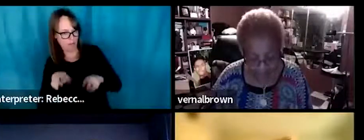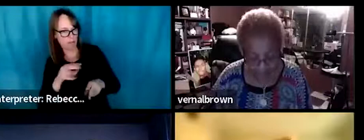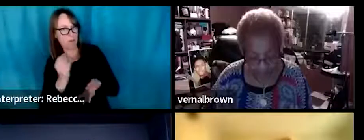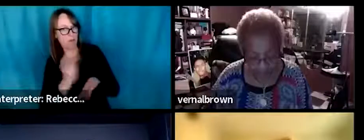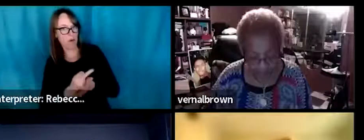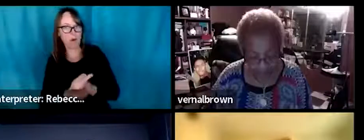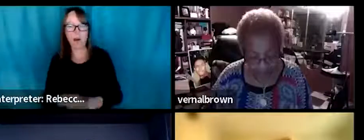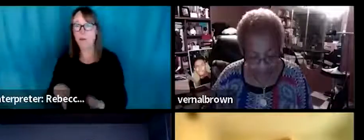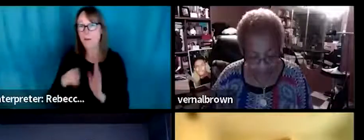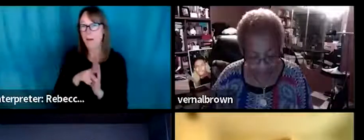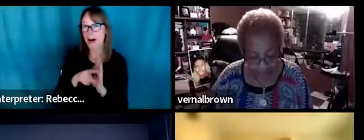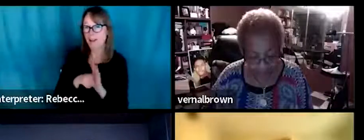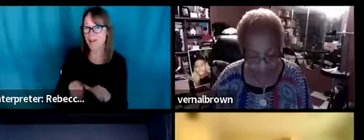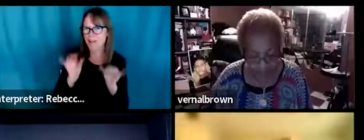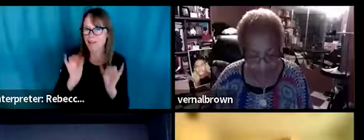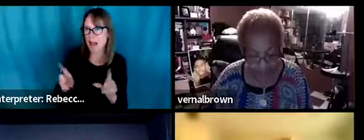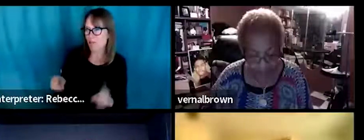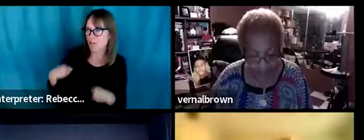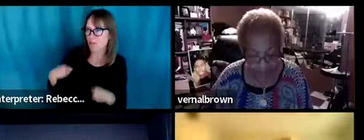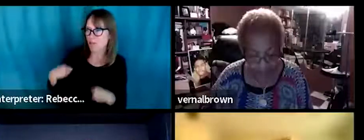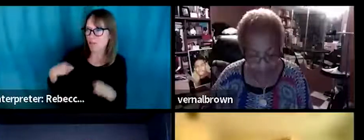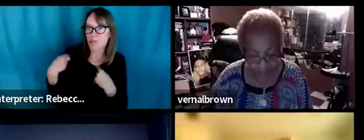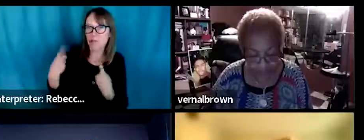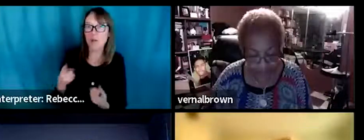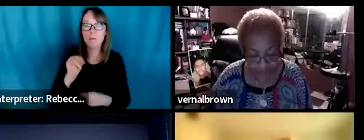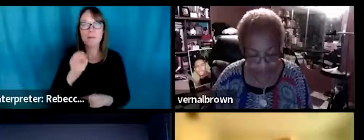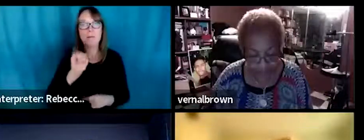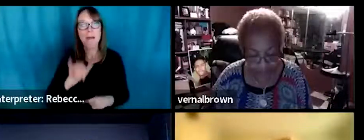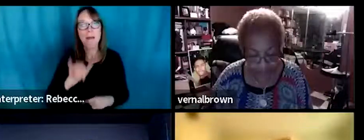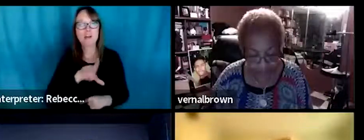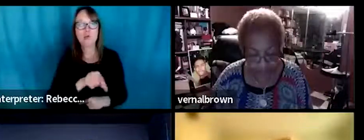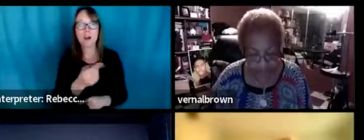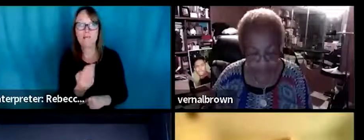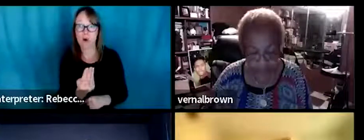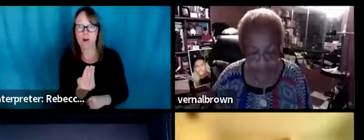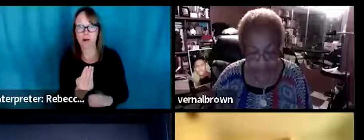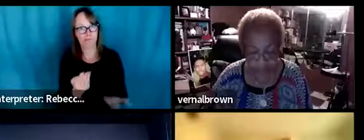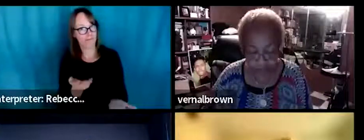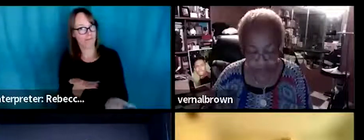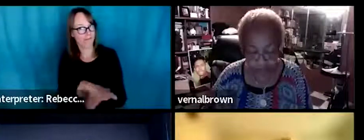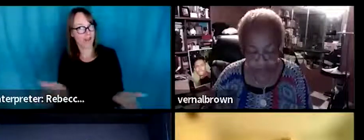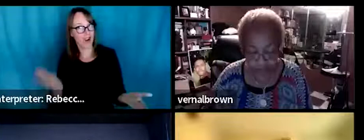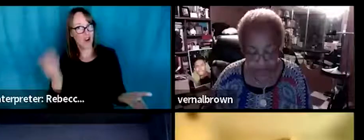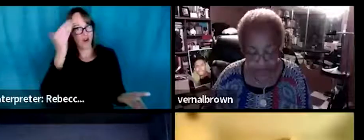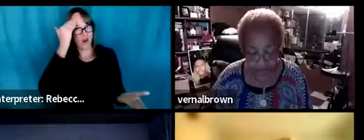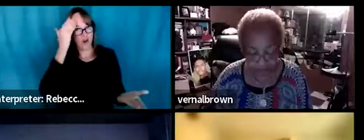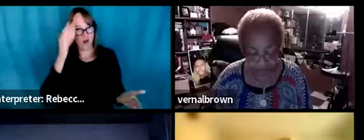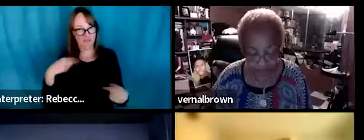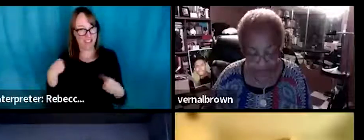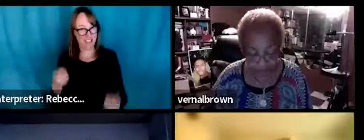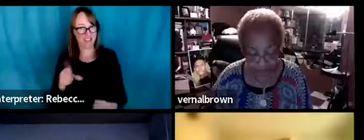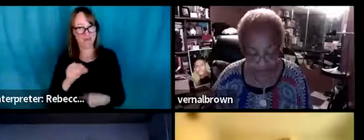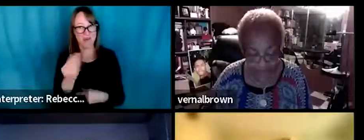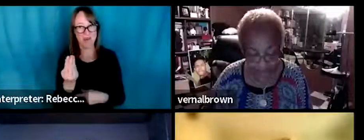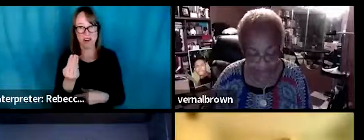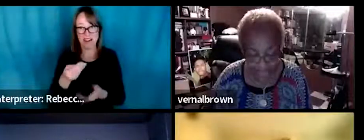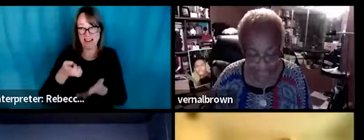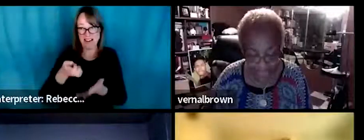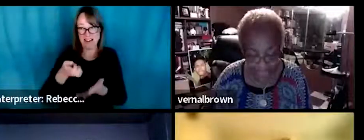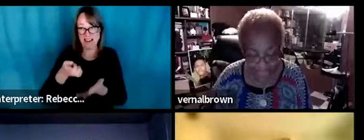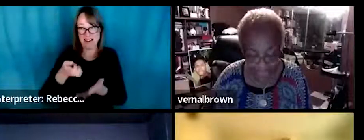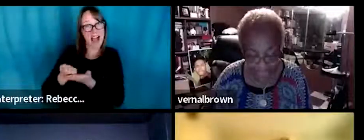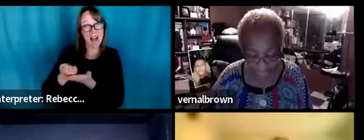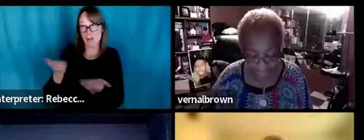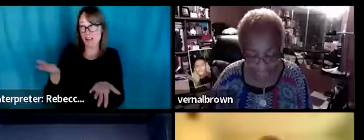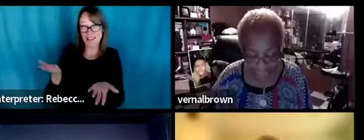of 2014. And as you know, there have been some dramatic changes in the economy since that time. So to recap the previous